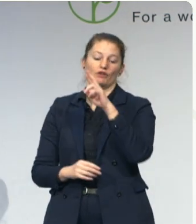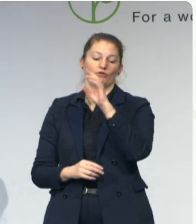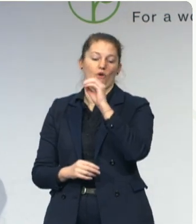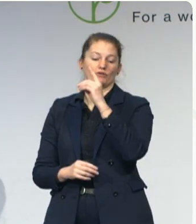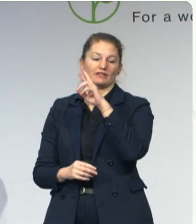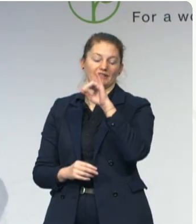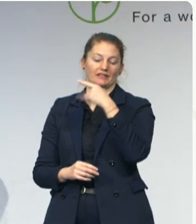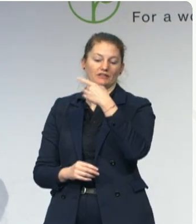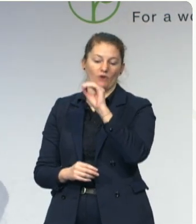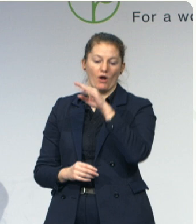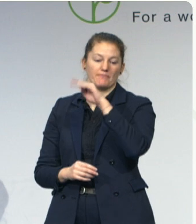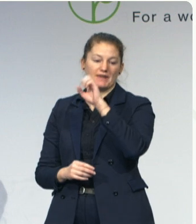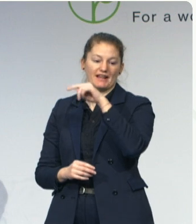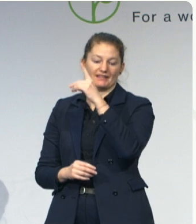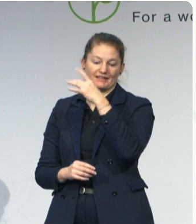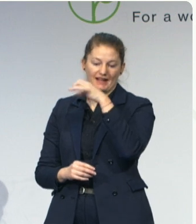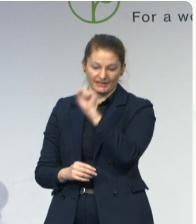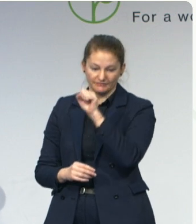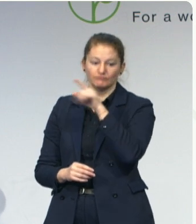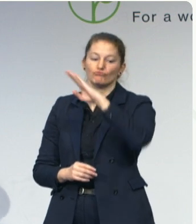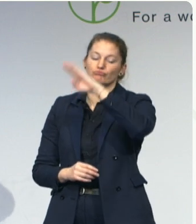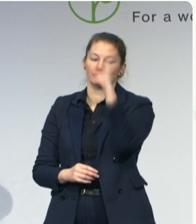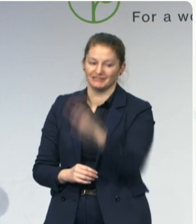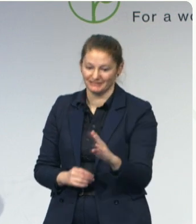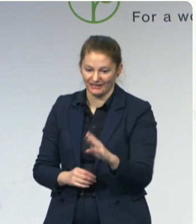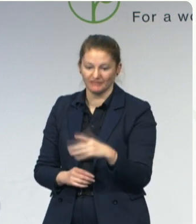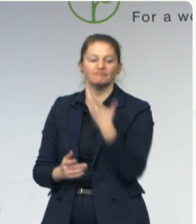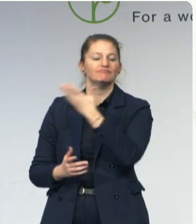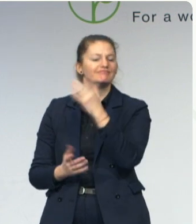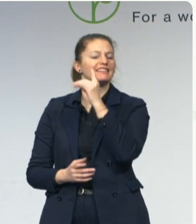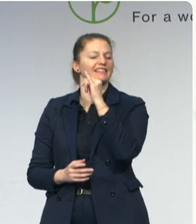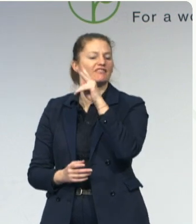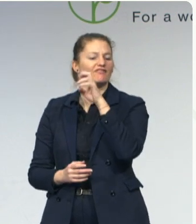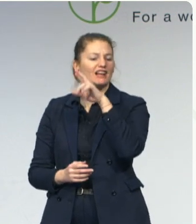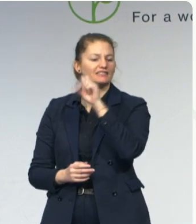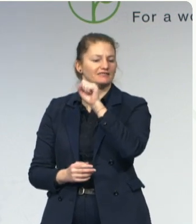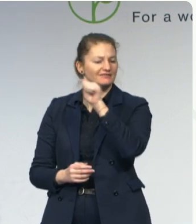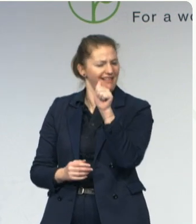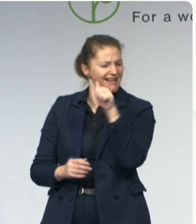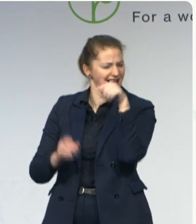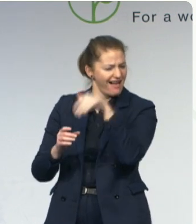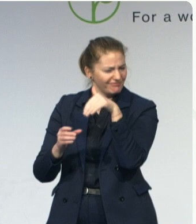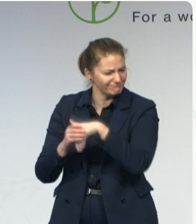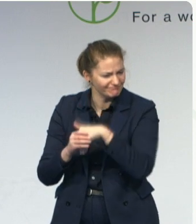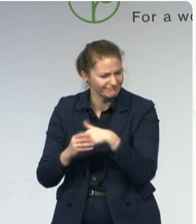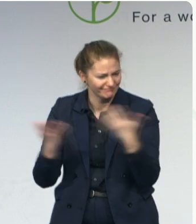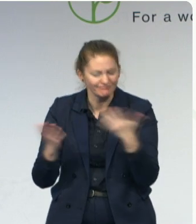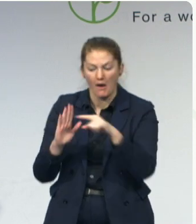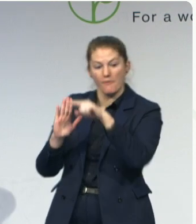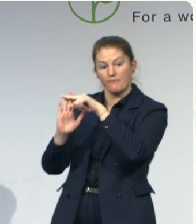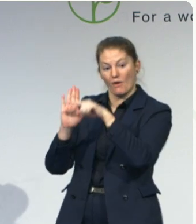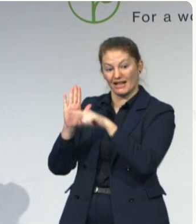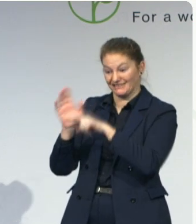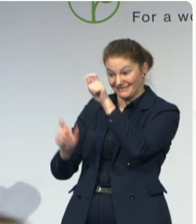on inclusive education for educators, policymakers, professionals, and families of children with disabilities in